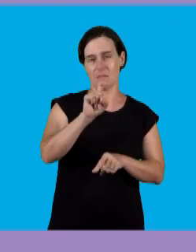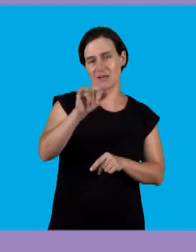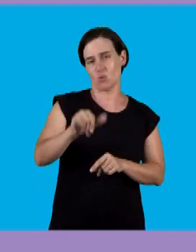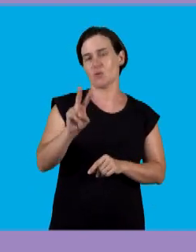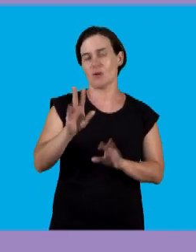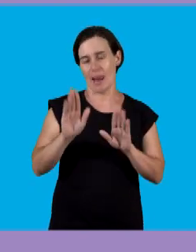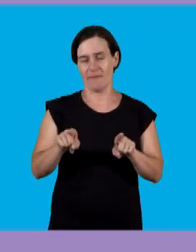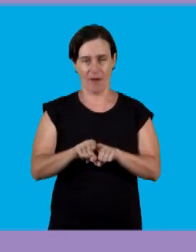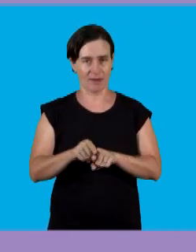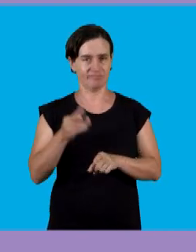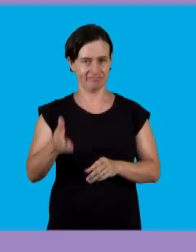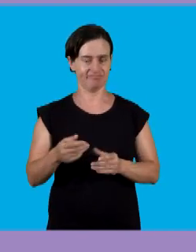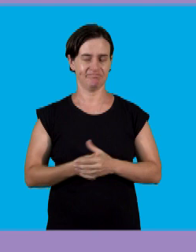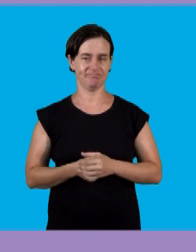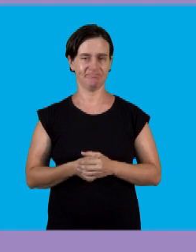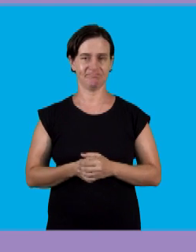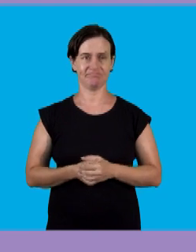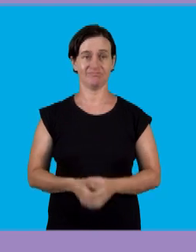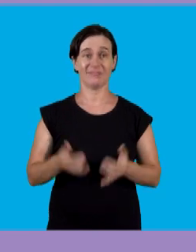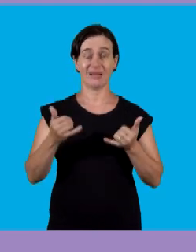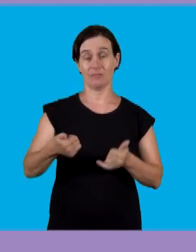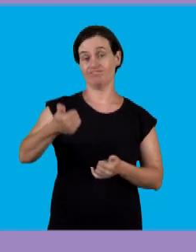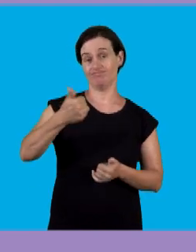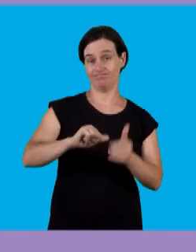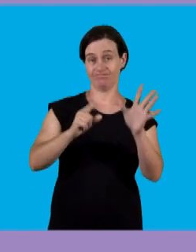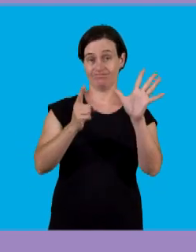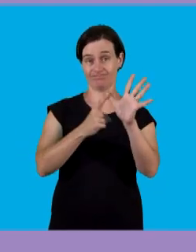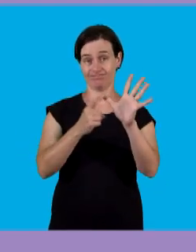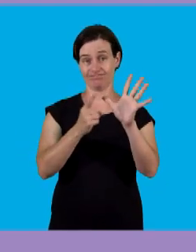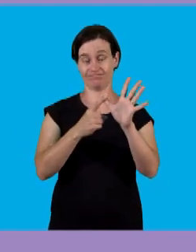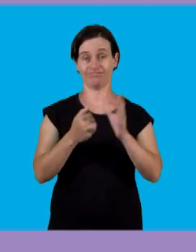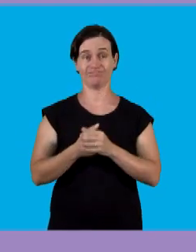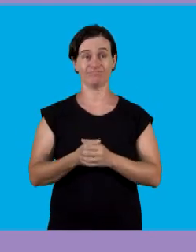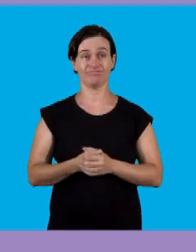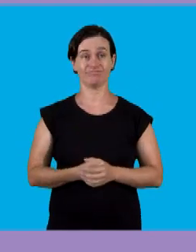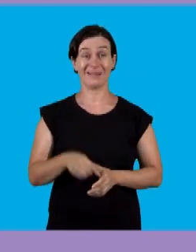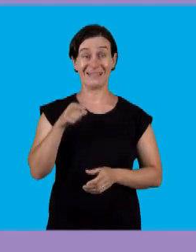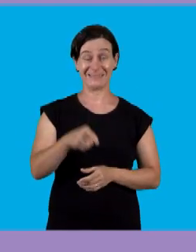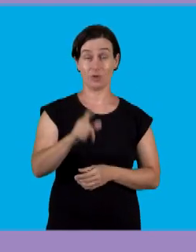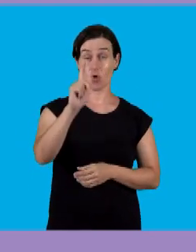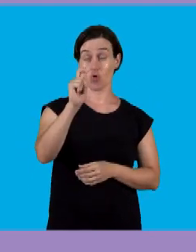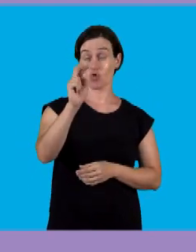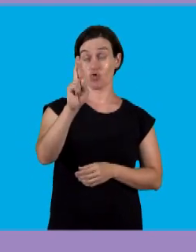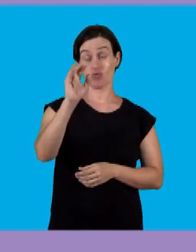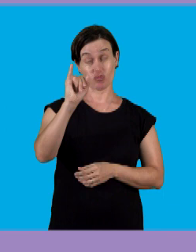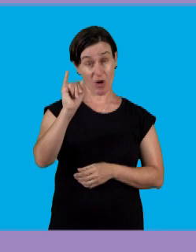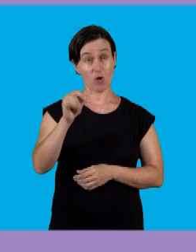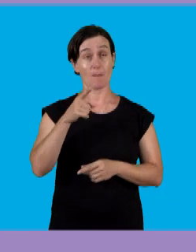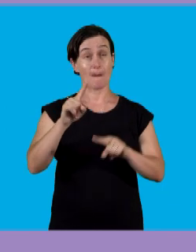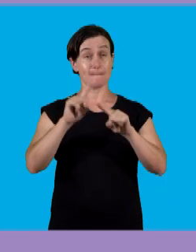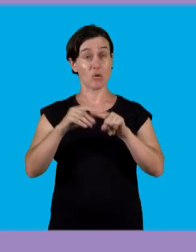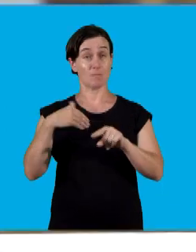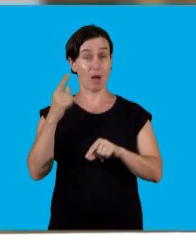same. Let's move over to the next question. Now we are multiplying a trinomial with a monomial. And